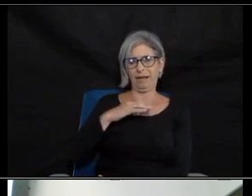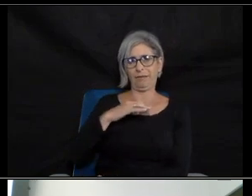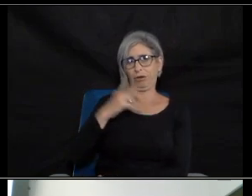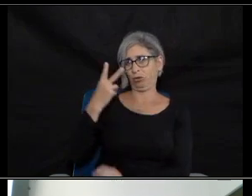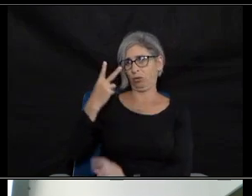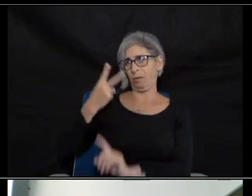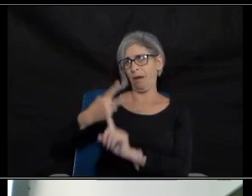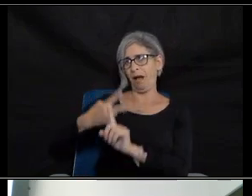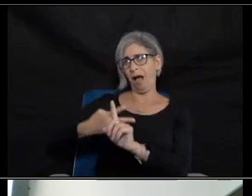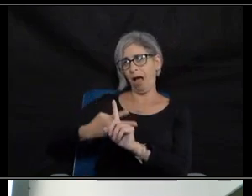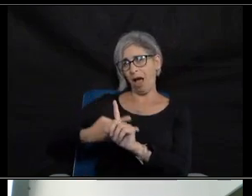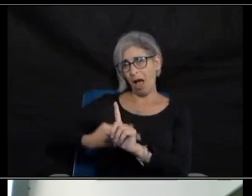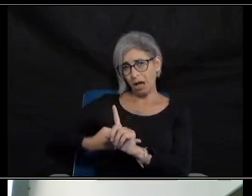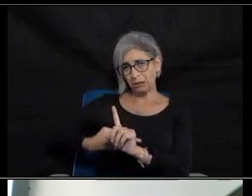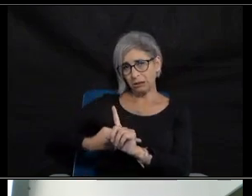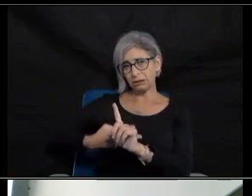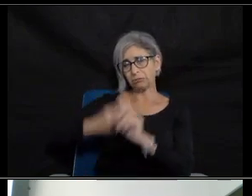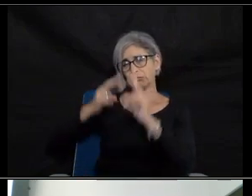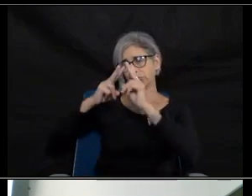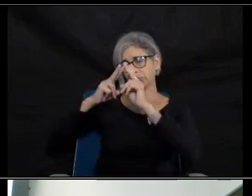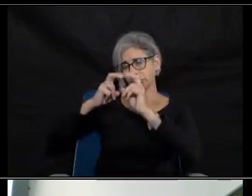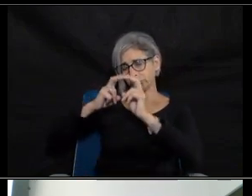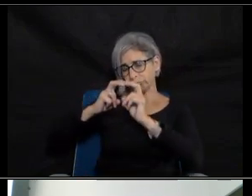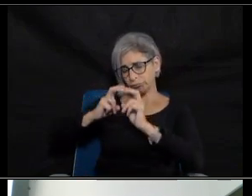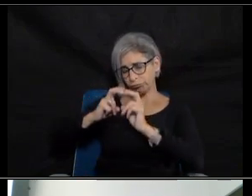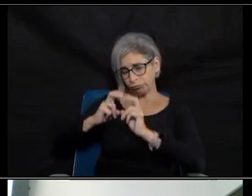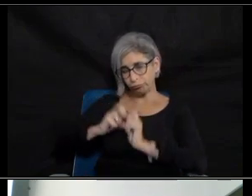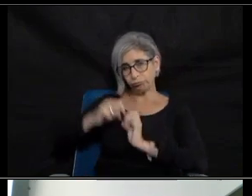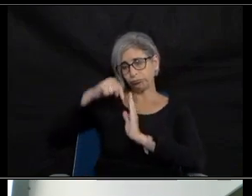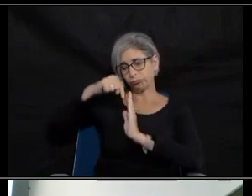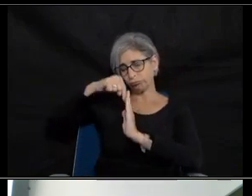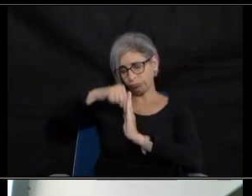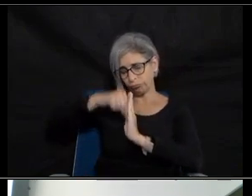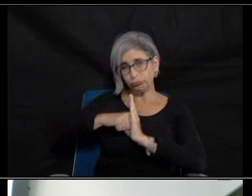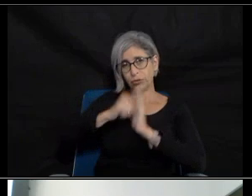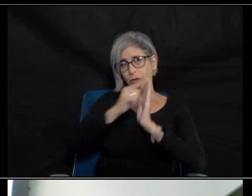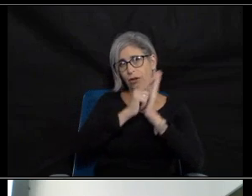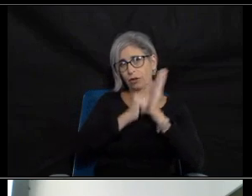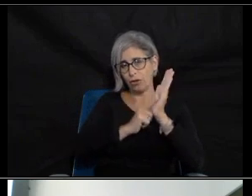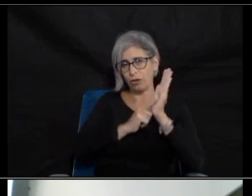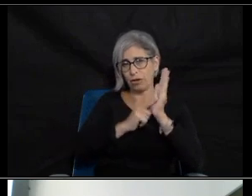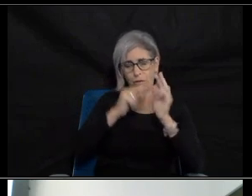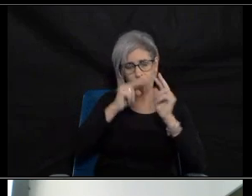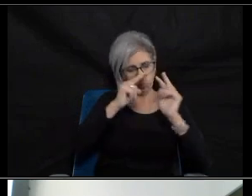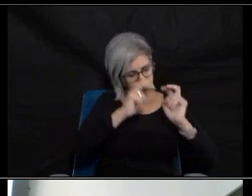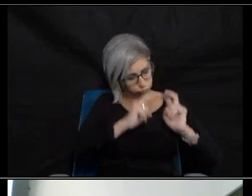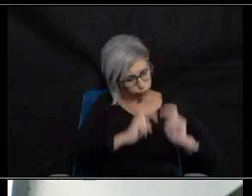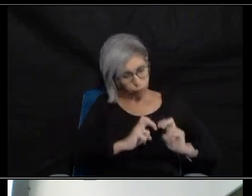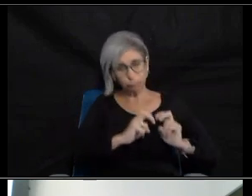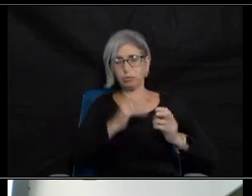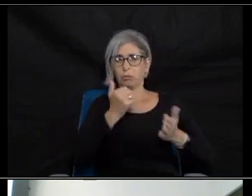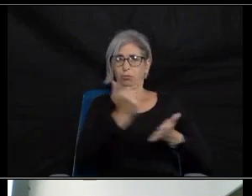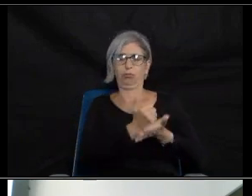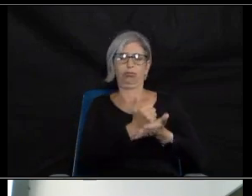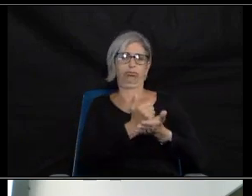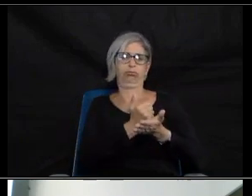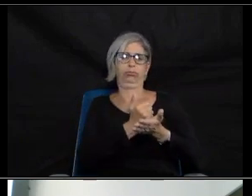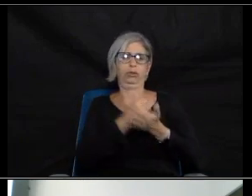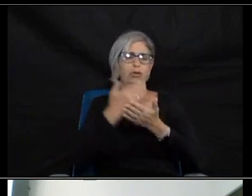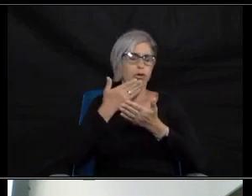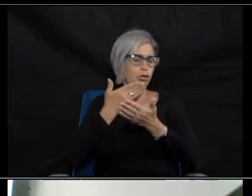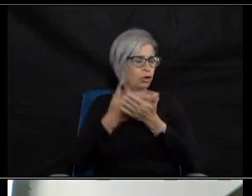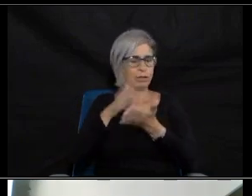2 months. It was thoroughly vetted by the city attorney. It's a good document. If I could get you to go to the next